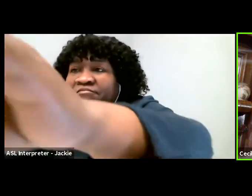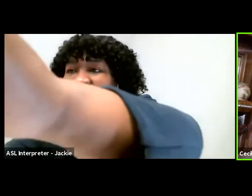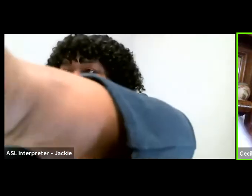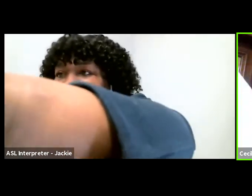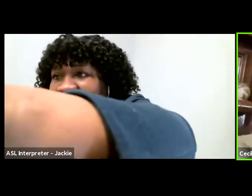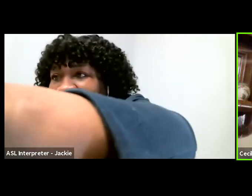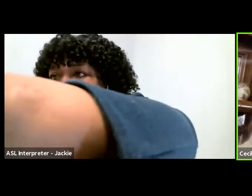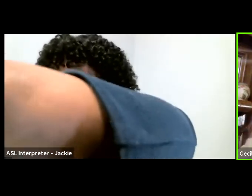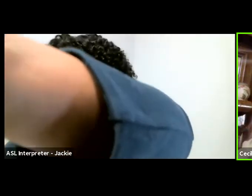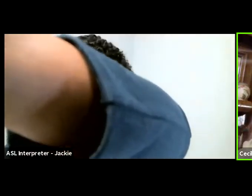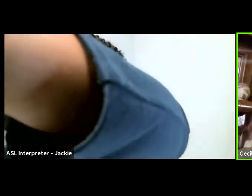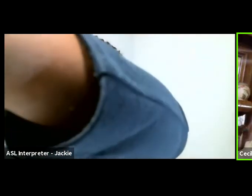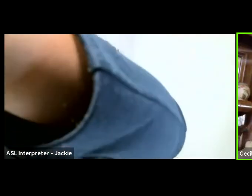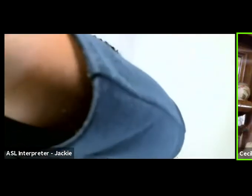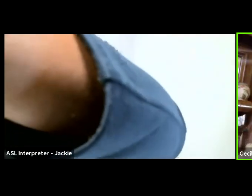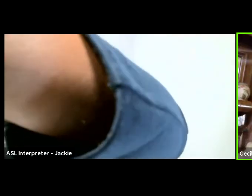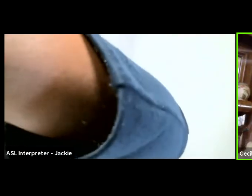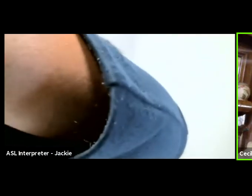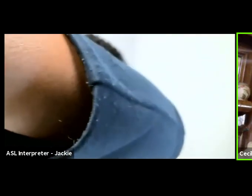This is from